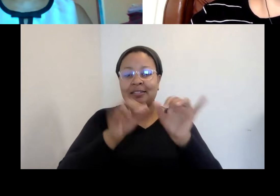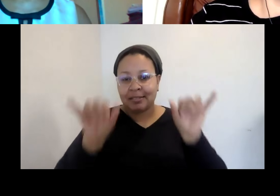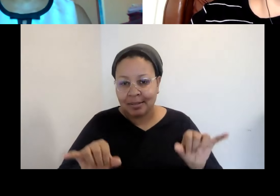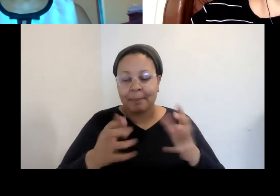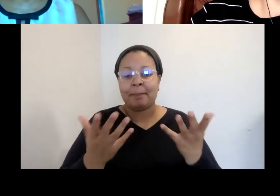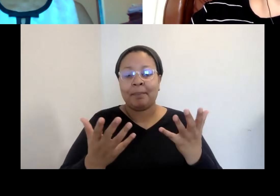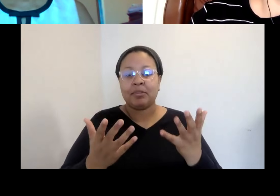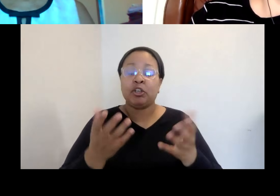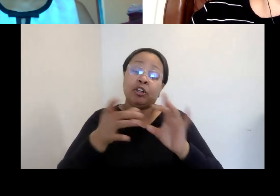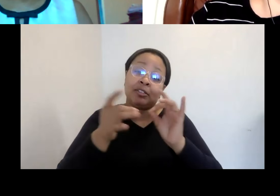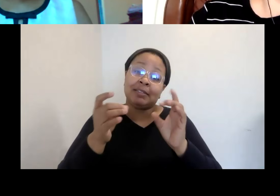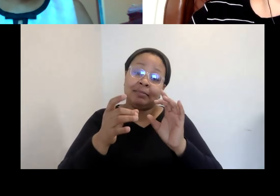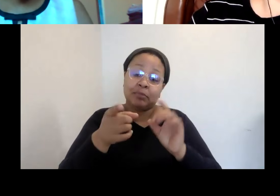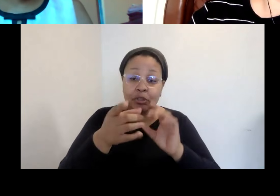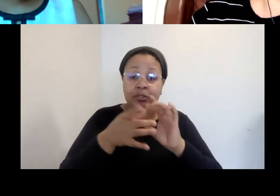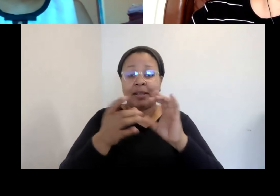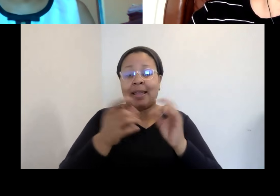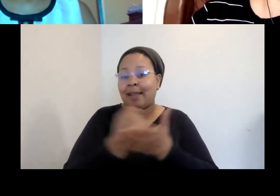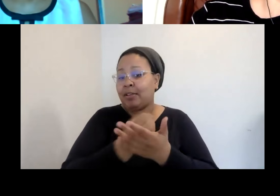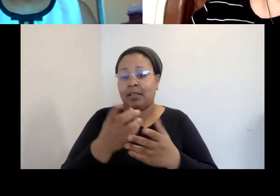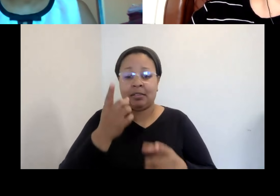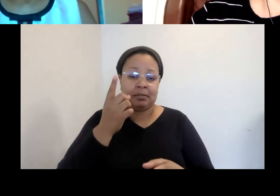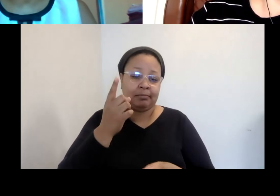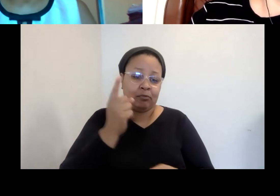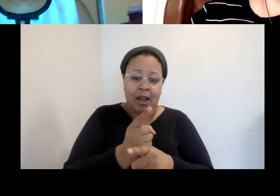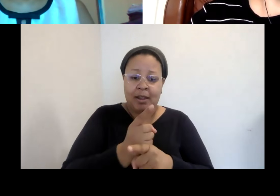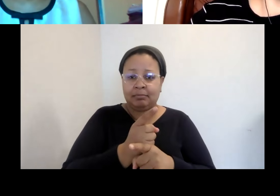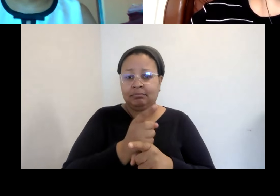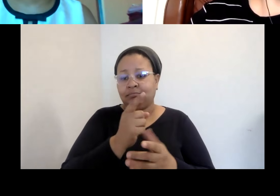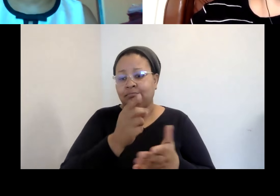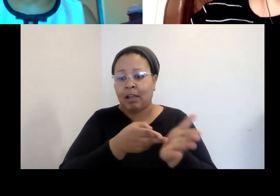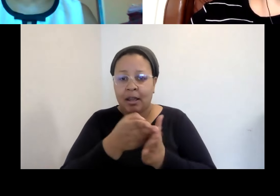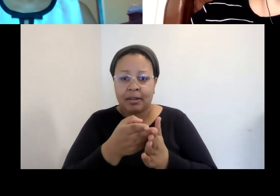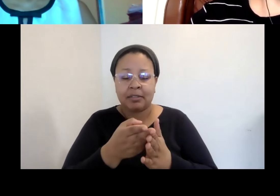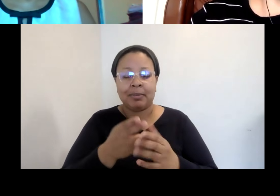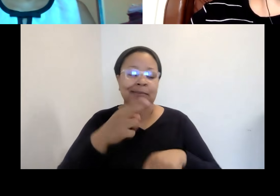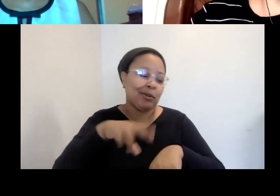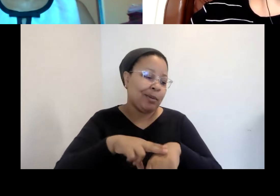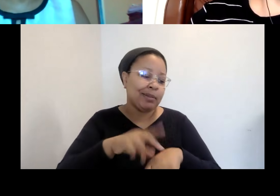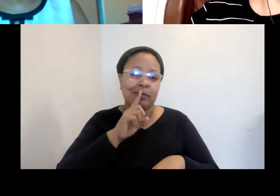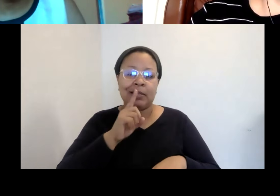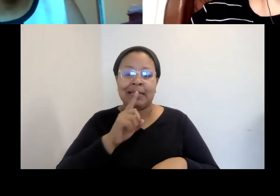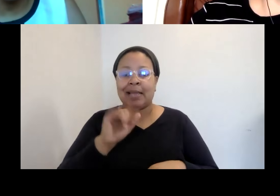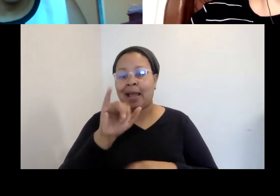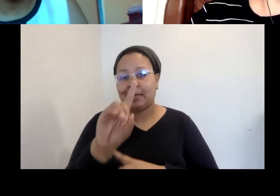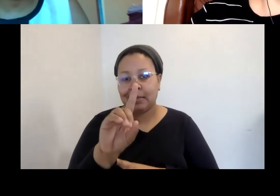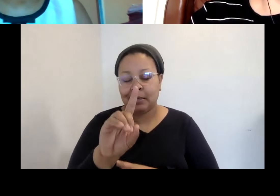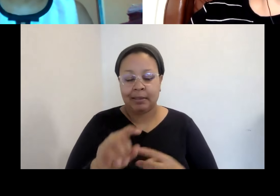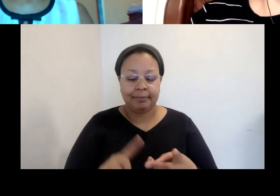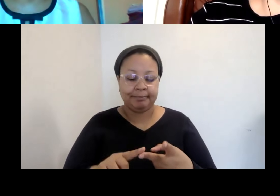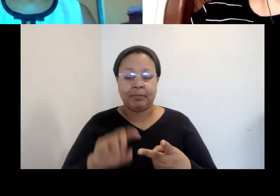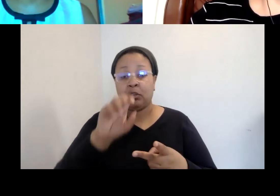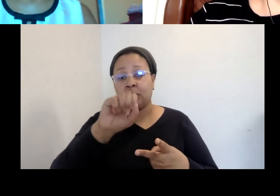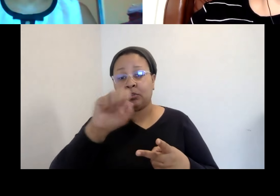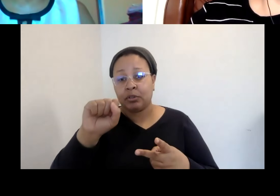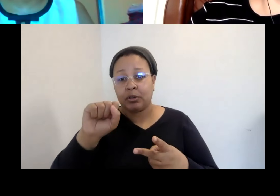true and accurate. So, but other than that, proof-wise, ID, just a typical ID, social security number. You